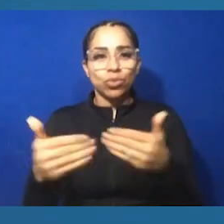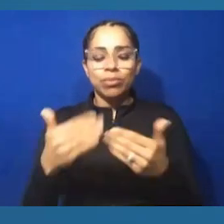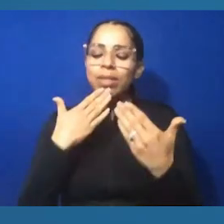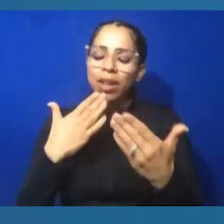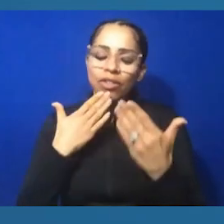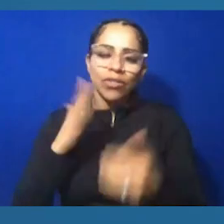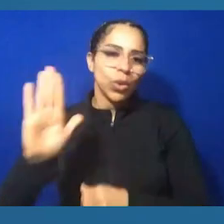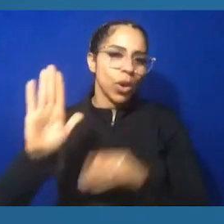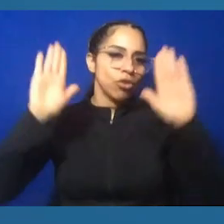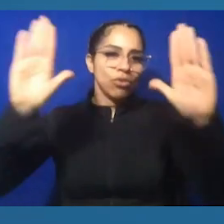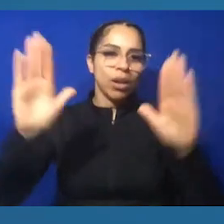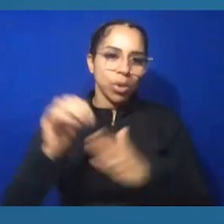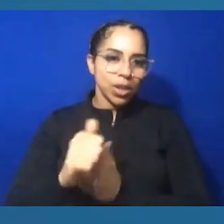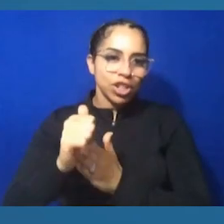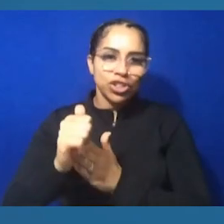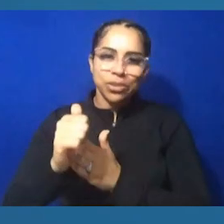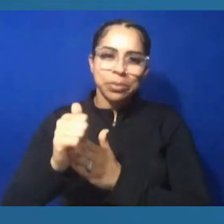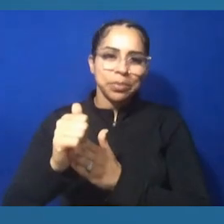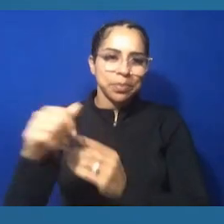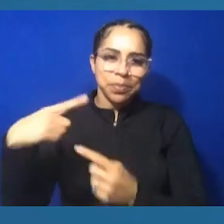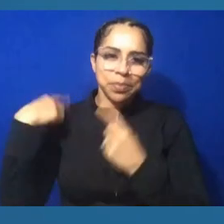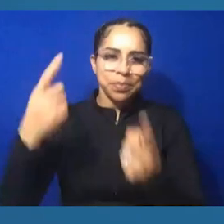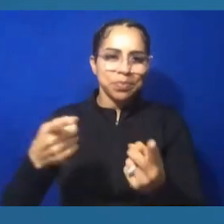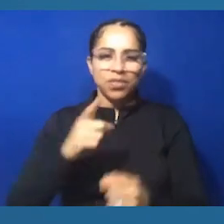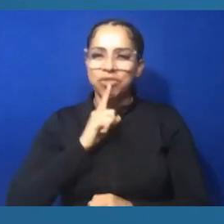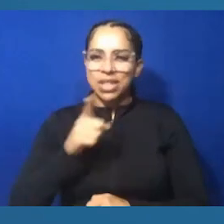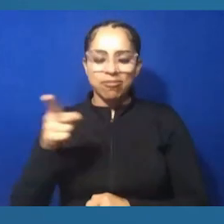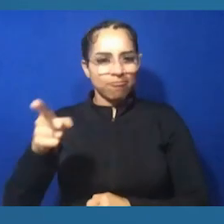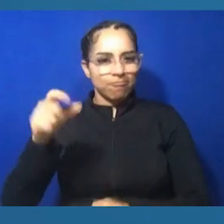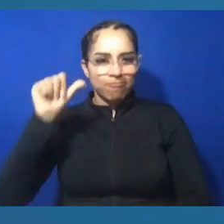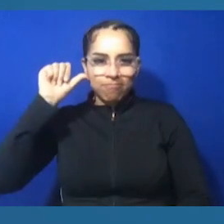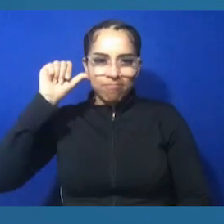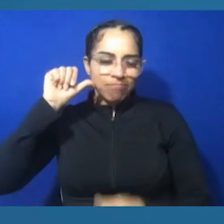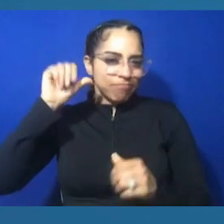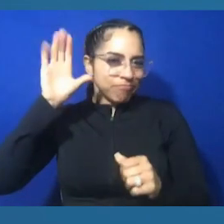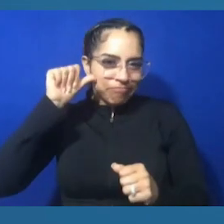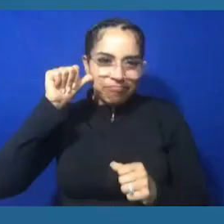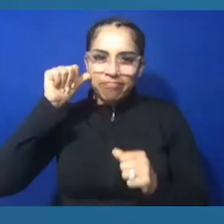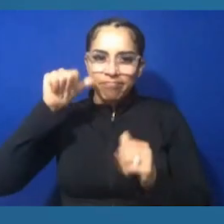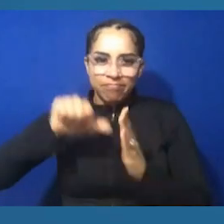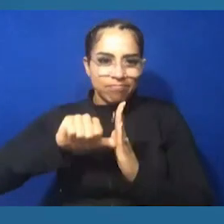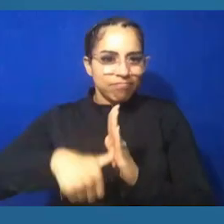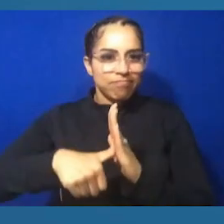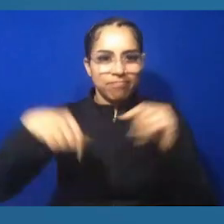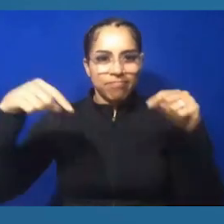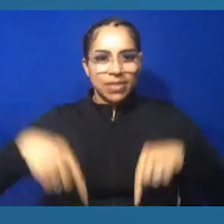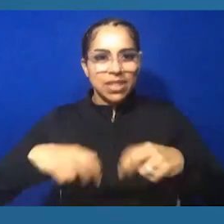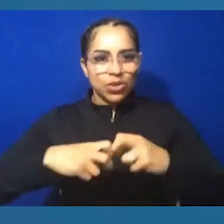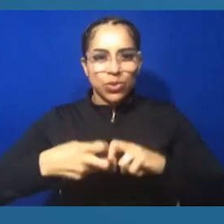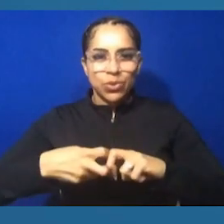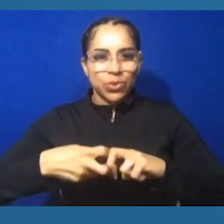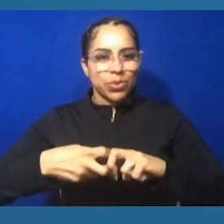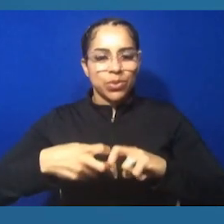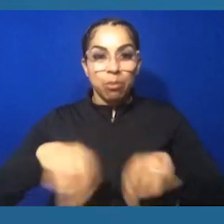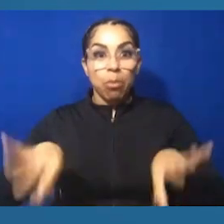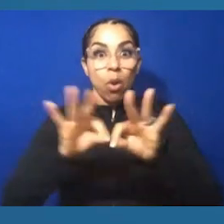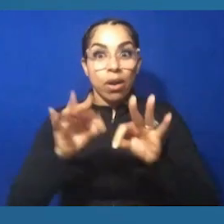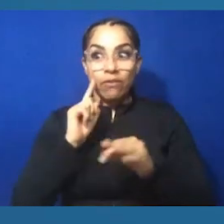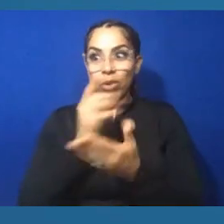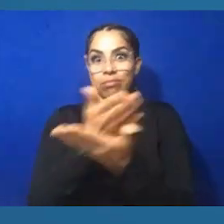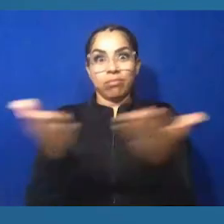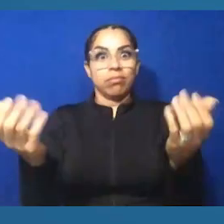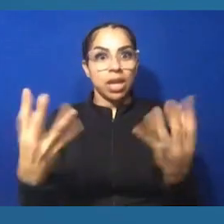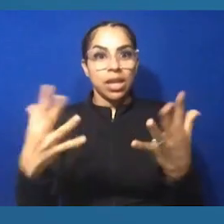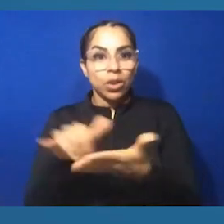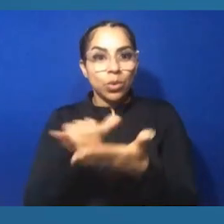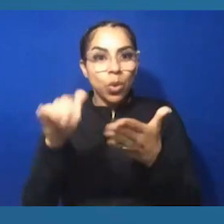leadership and for really digging in your heels on an issue that is so important to so many New Yorkers, as we see here today,